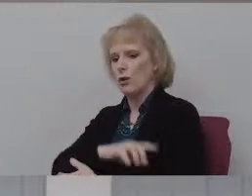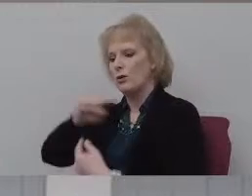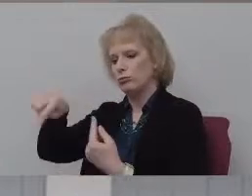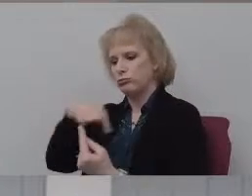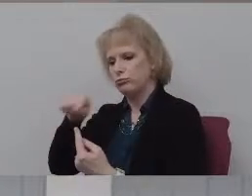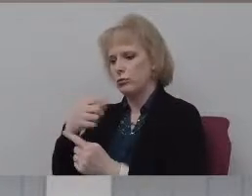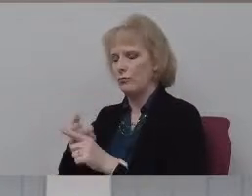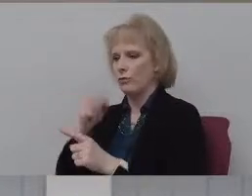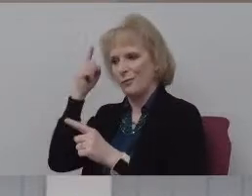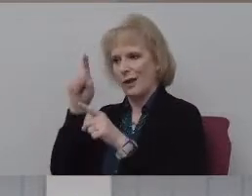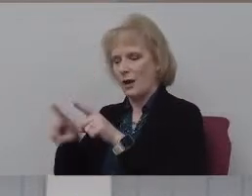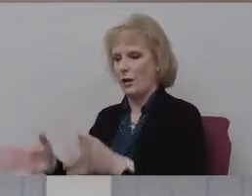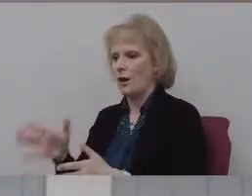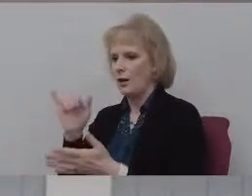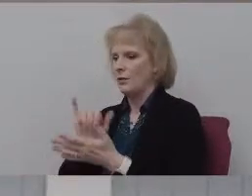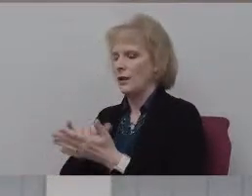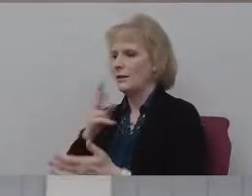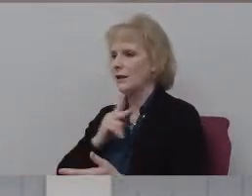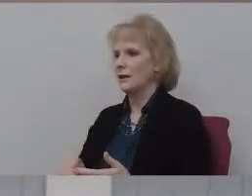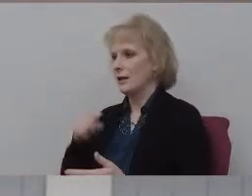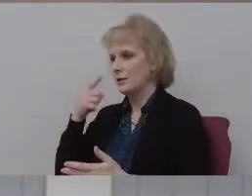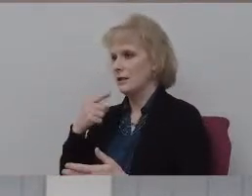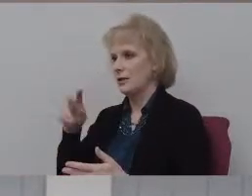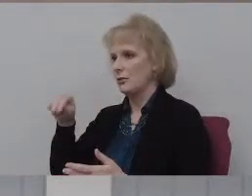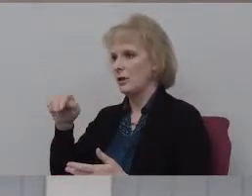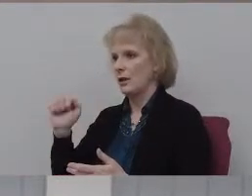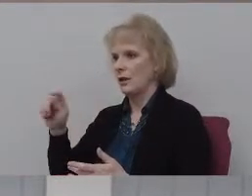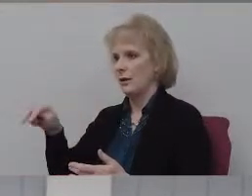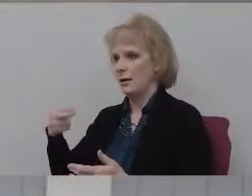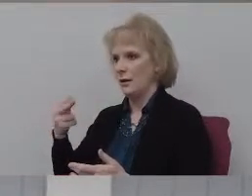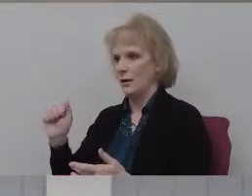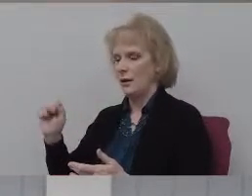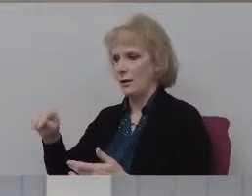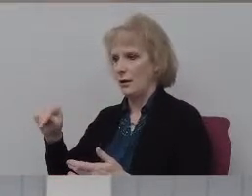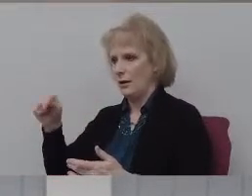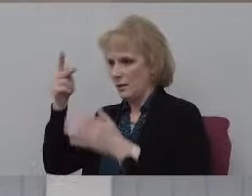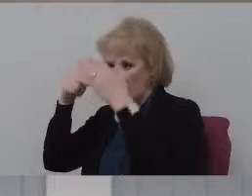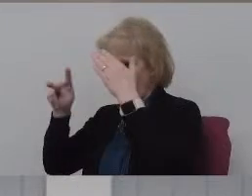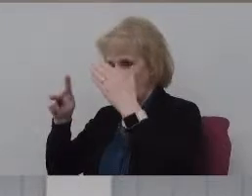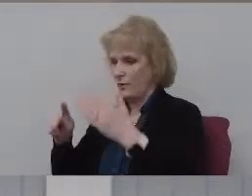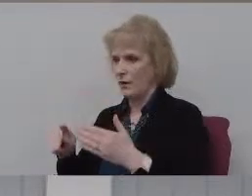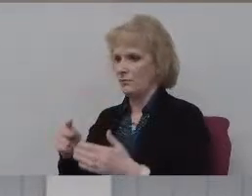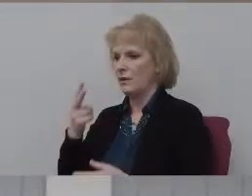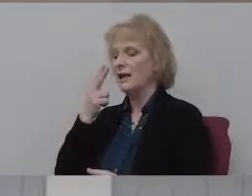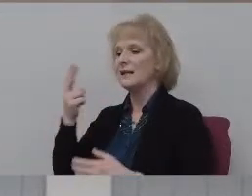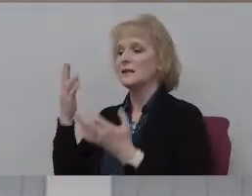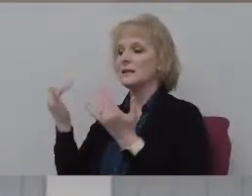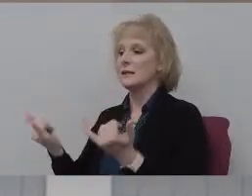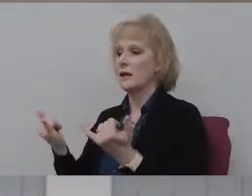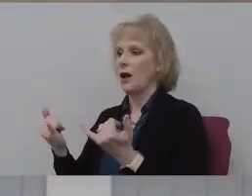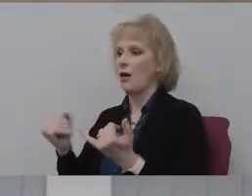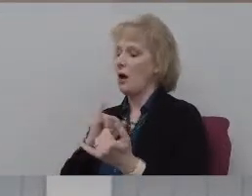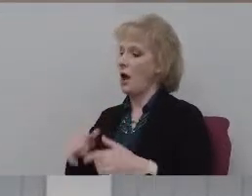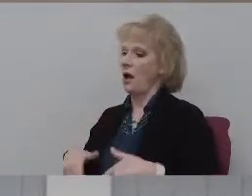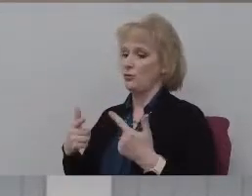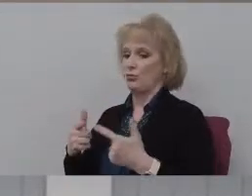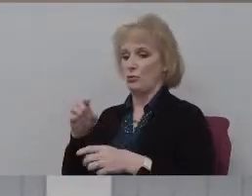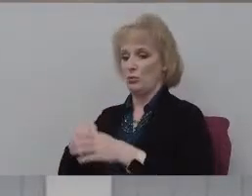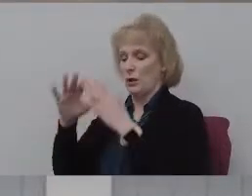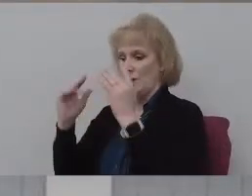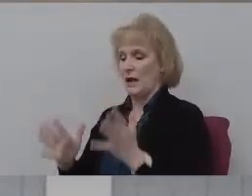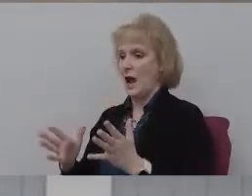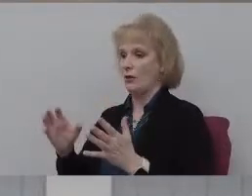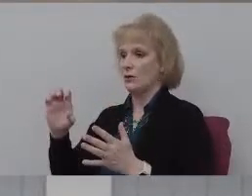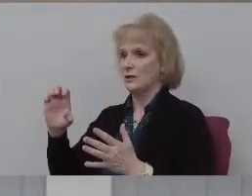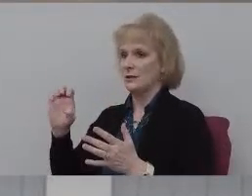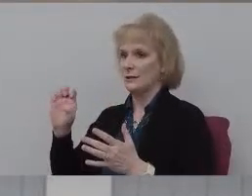about from all his enemies, that the king said unto Nathan the prophet, See now, I dwell in a house of